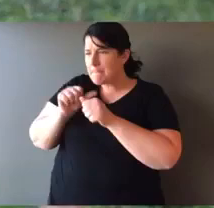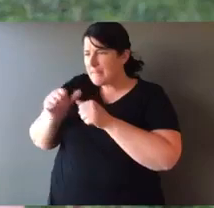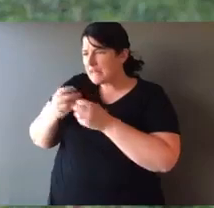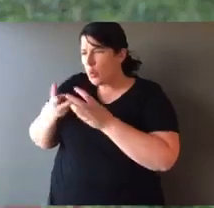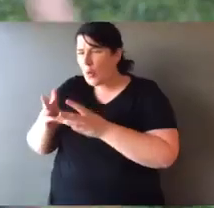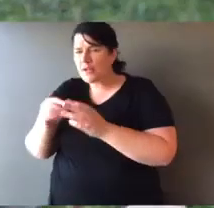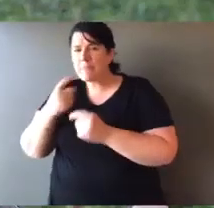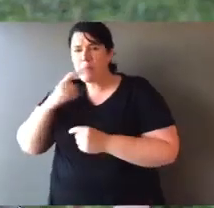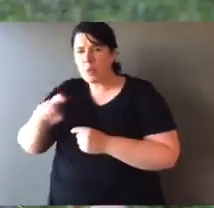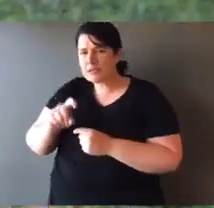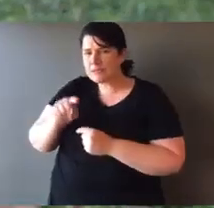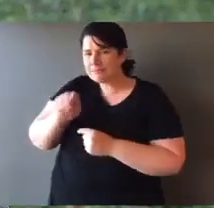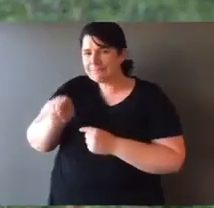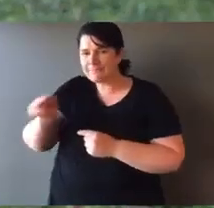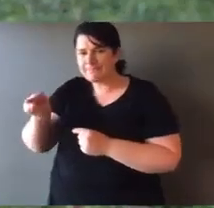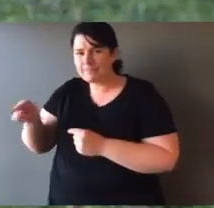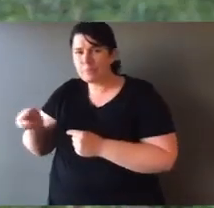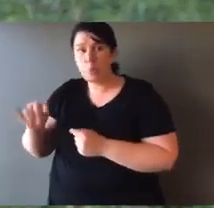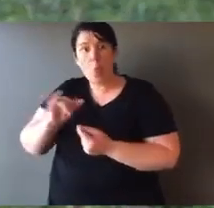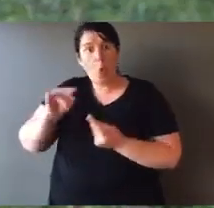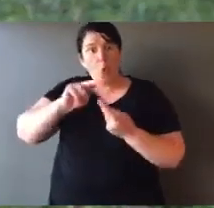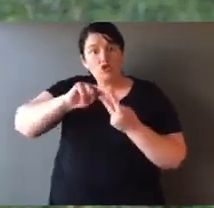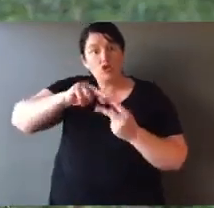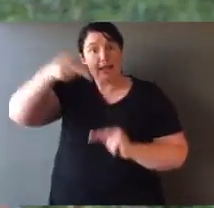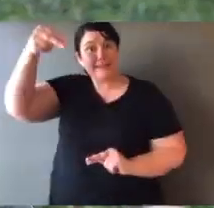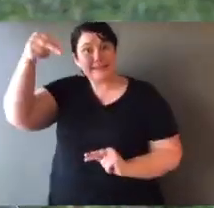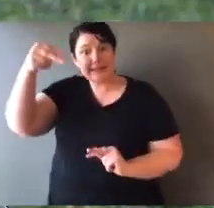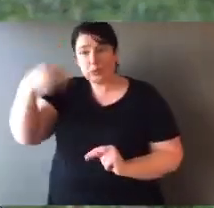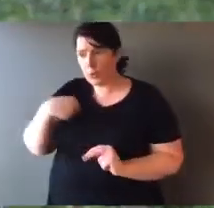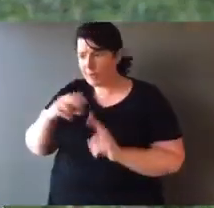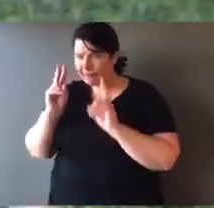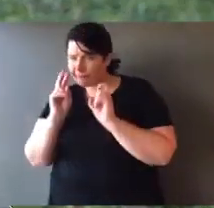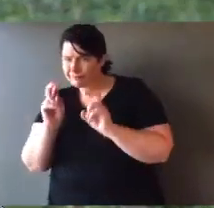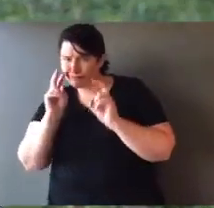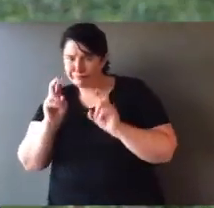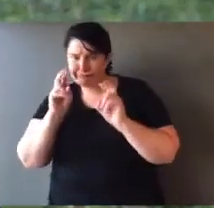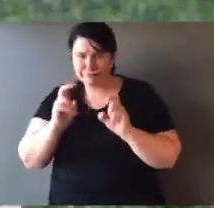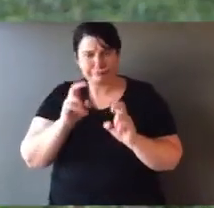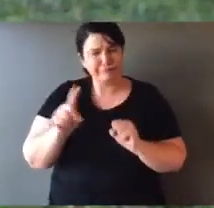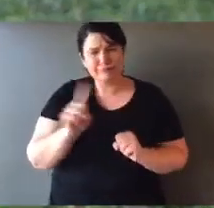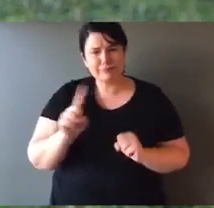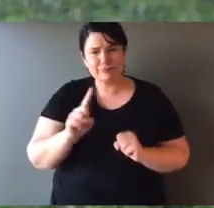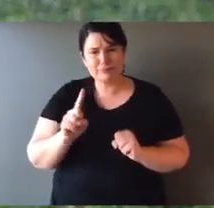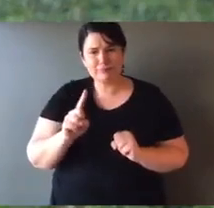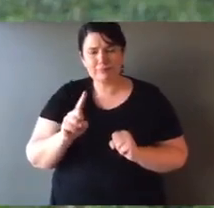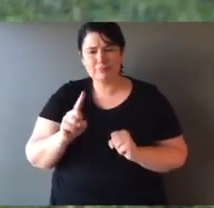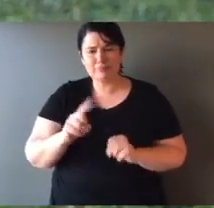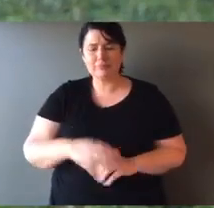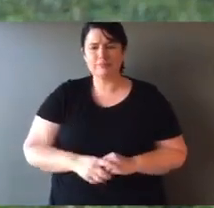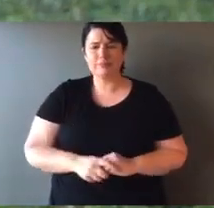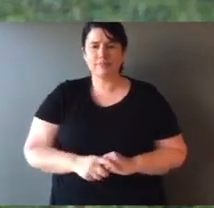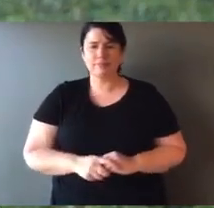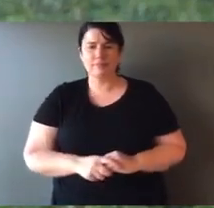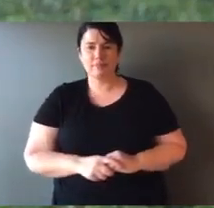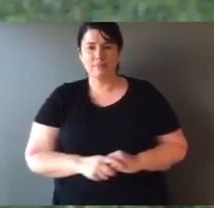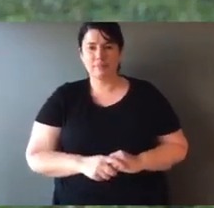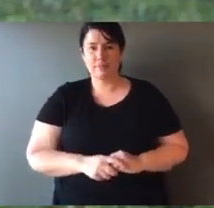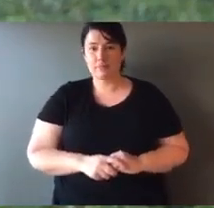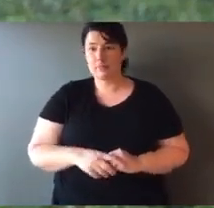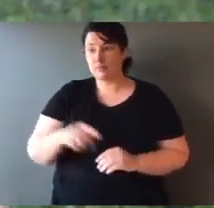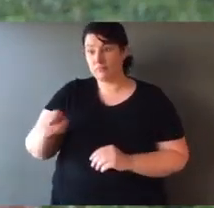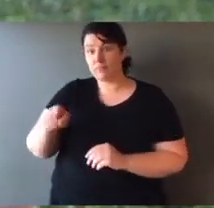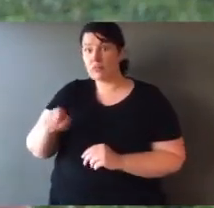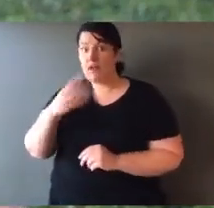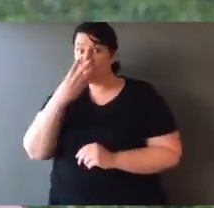better baiting mechanisms, but there's also work into gene driver technology that my understanding is that